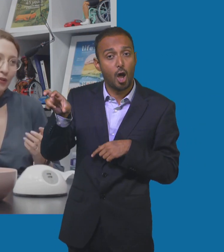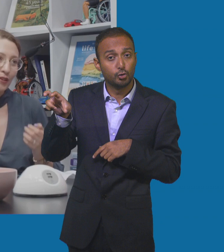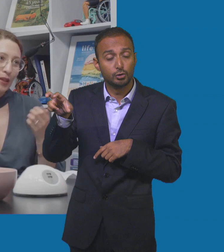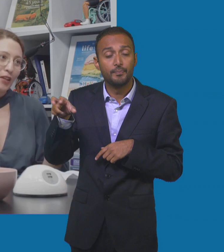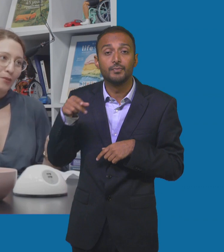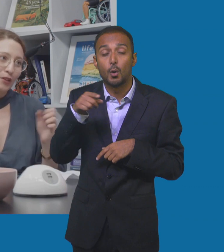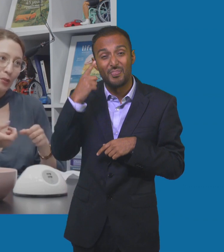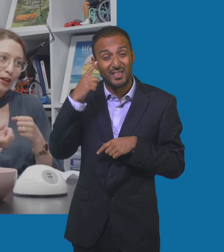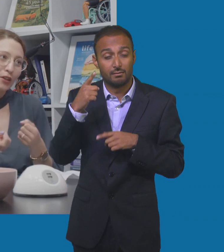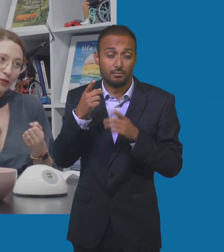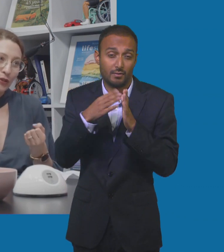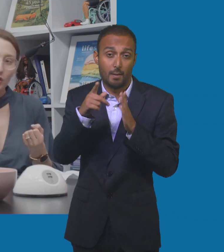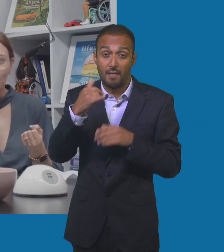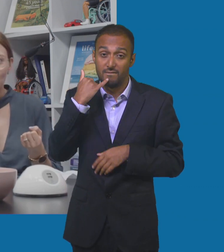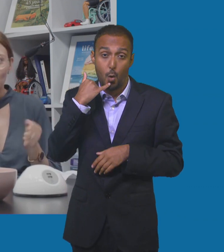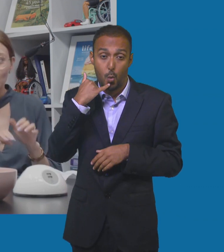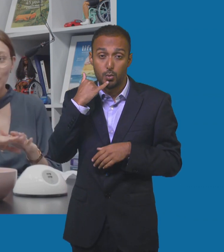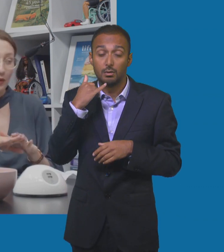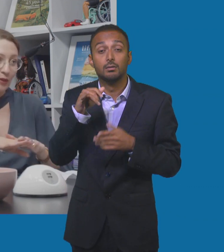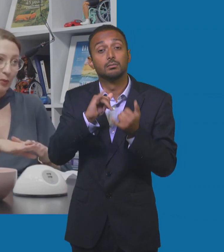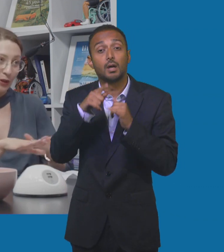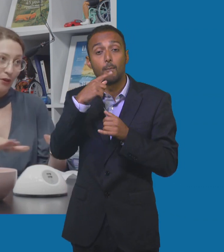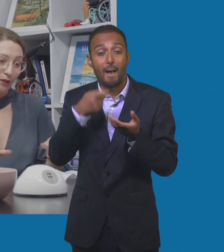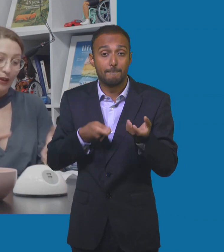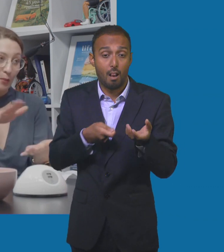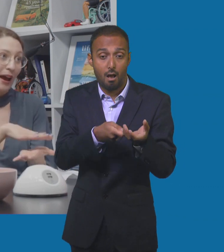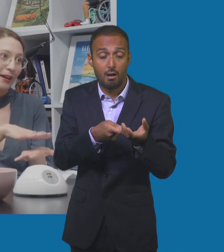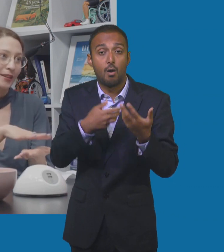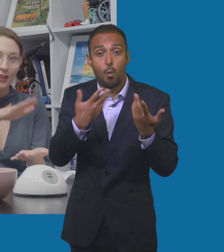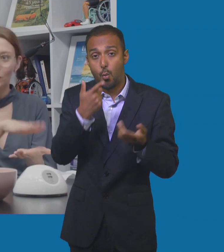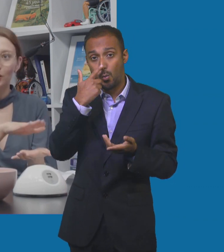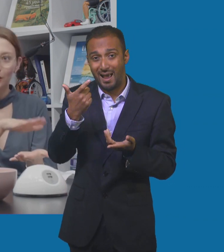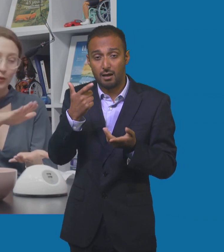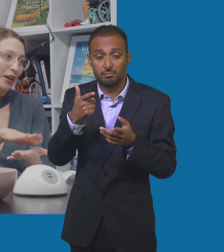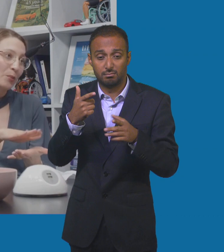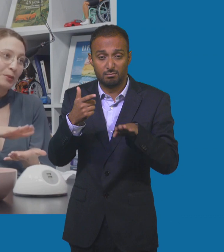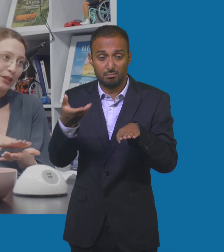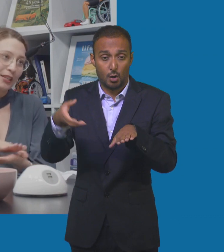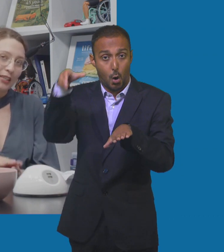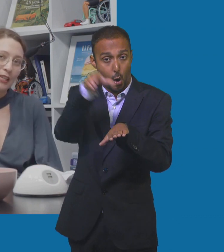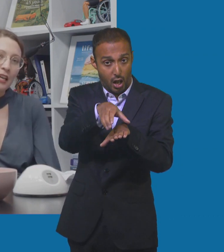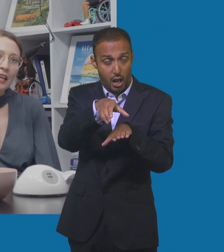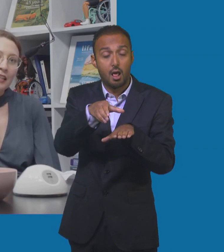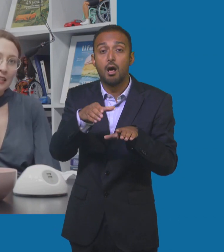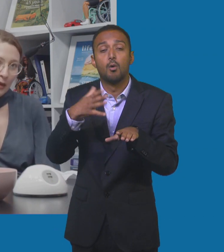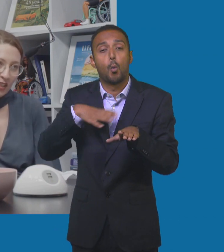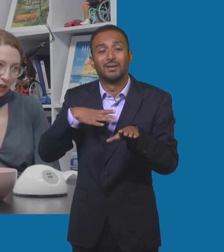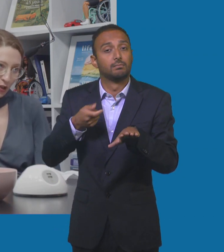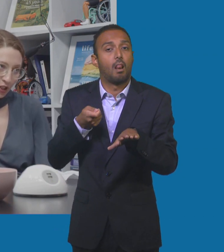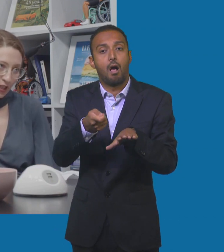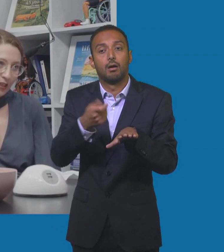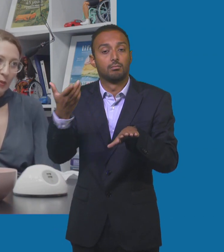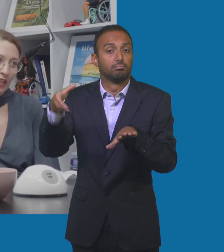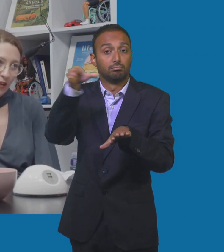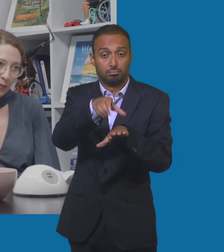with your phone, sometimes you plug in your phone to charge, or you might be able to put it on like a pad and it charges without being plugged in. The same